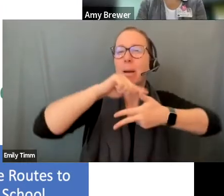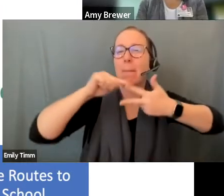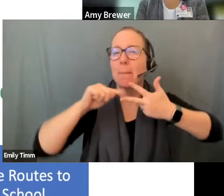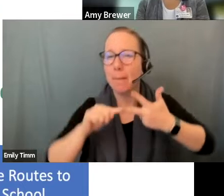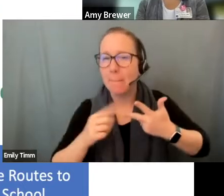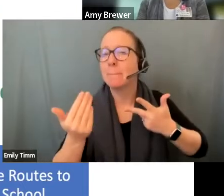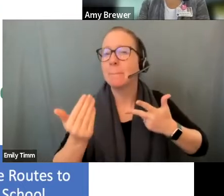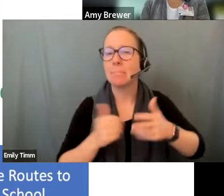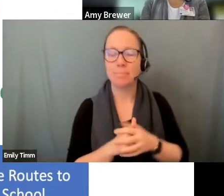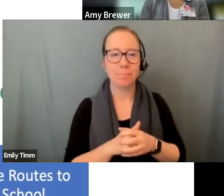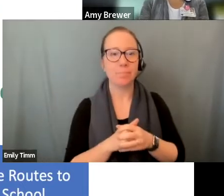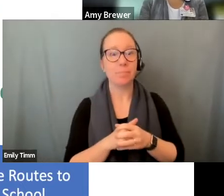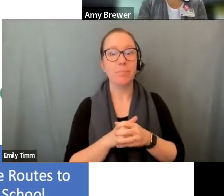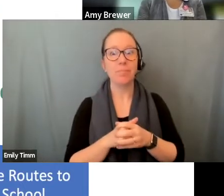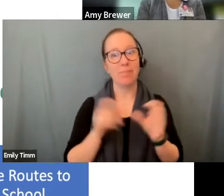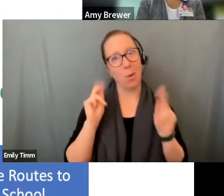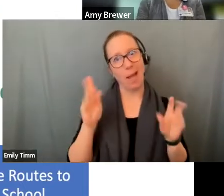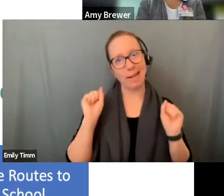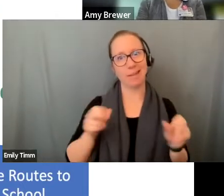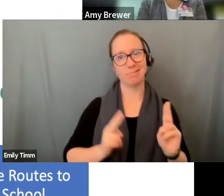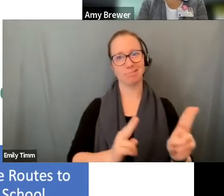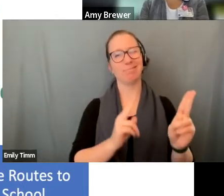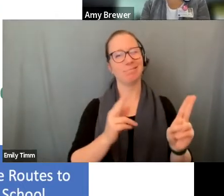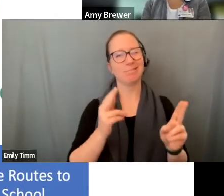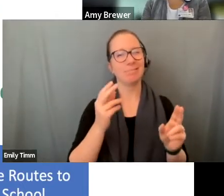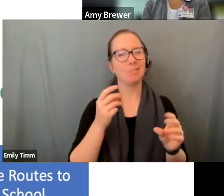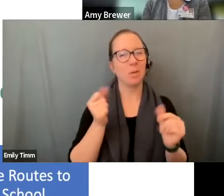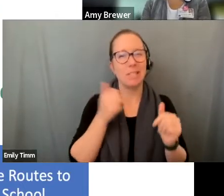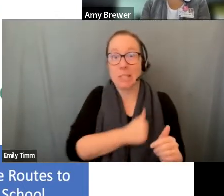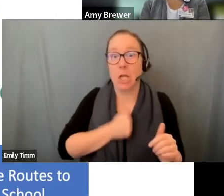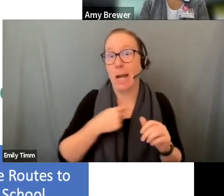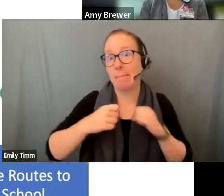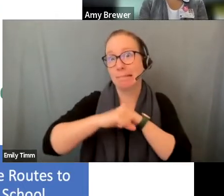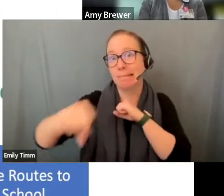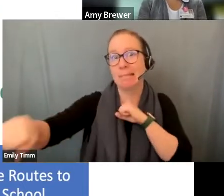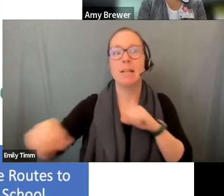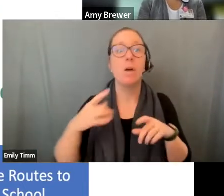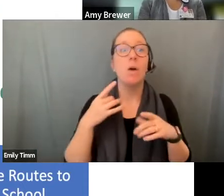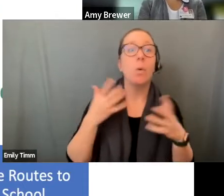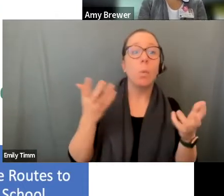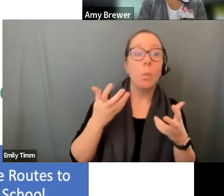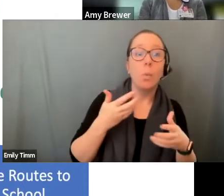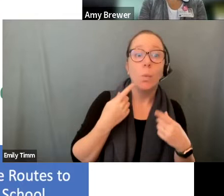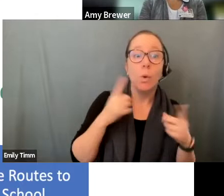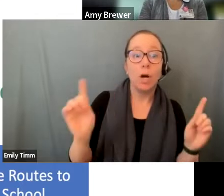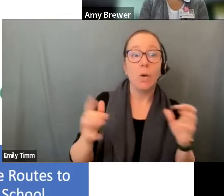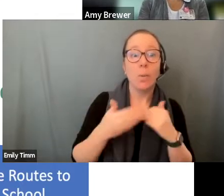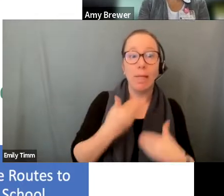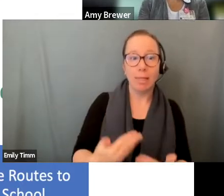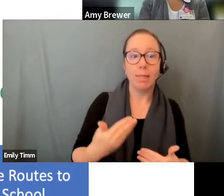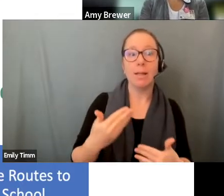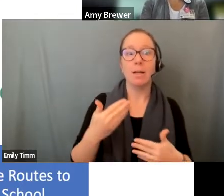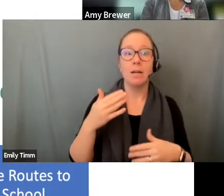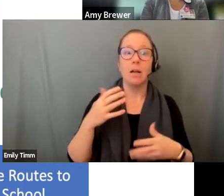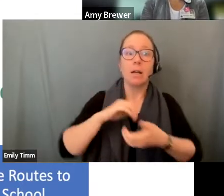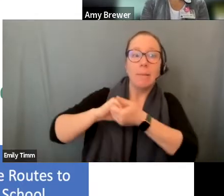Great. Easy to rush through the next 2 slides, so I apologize for going long. What's working well? Collaborations that create opportunity and support. That's